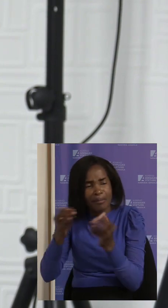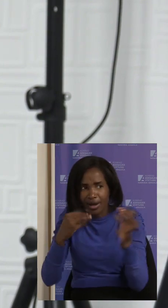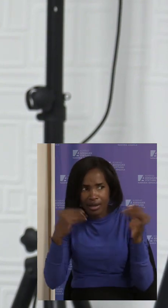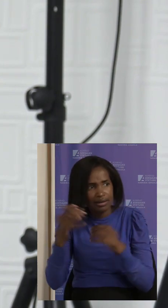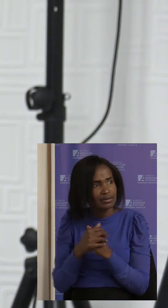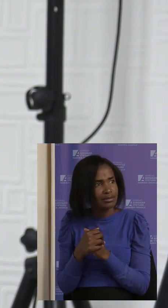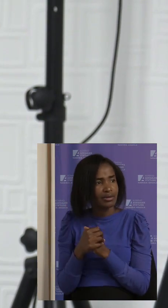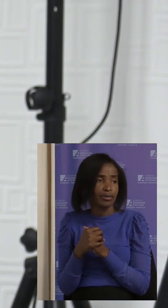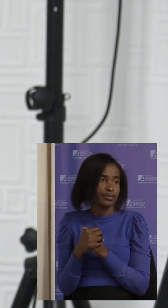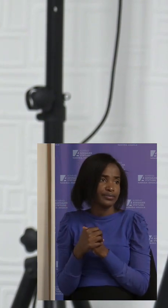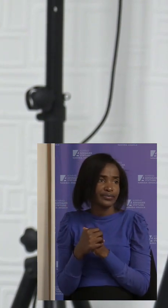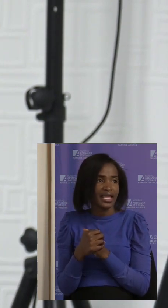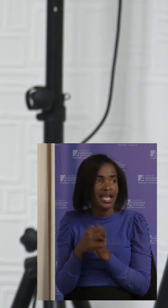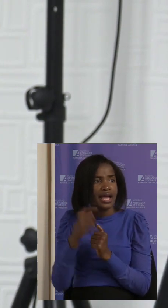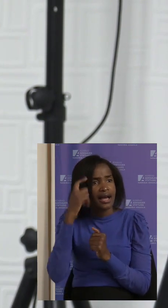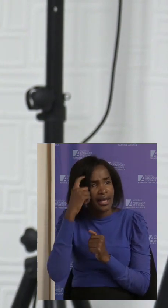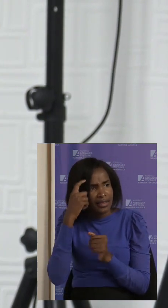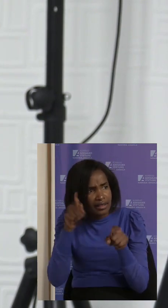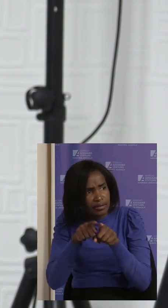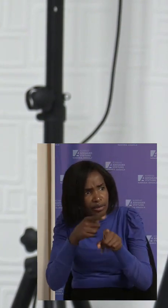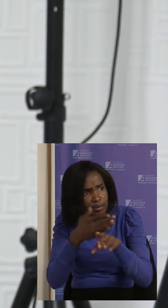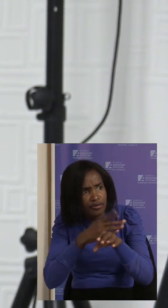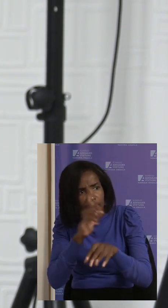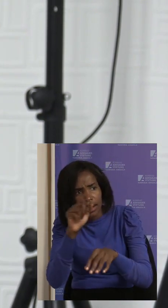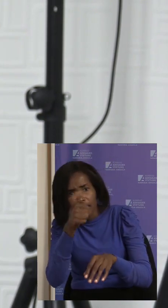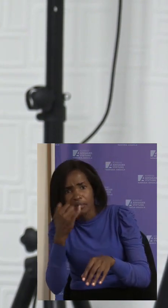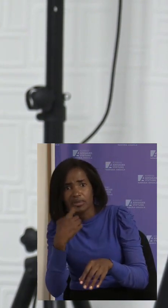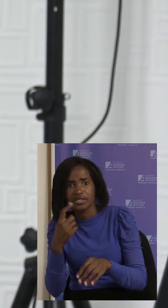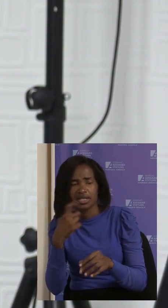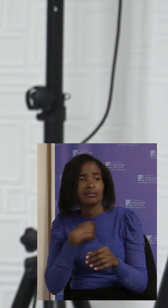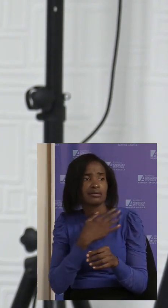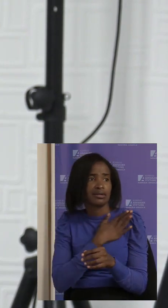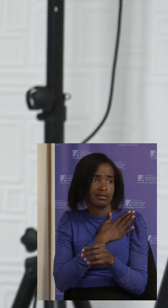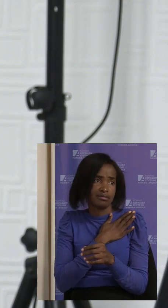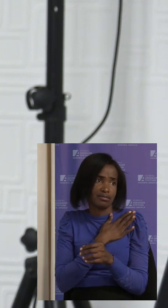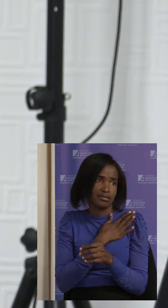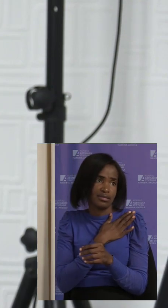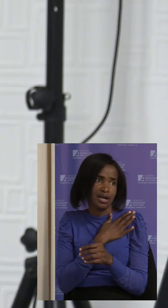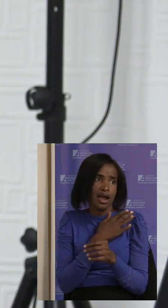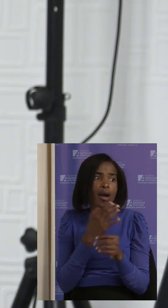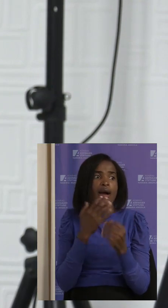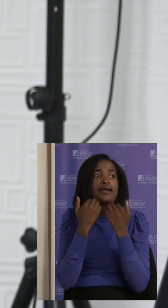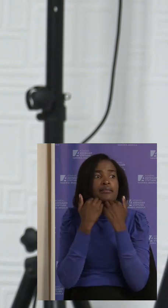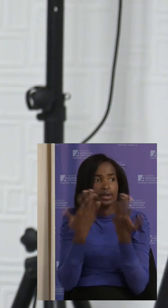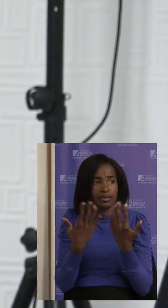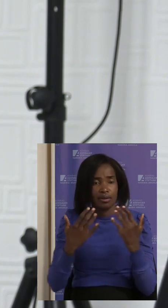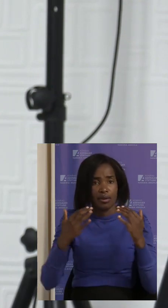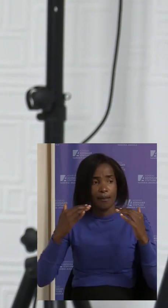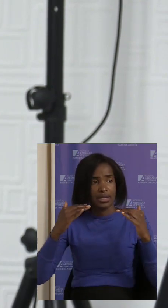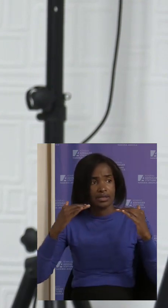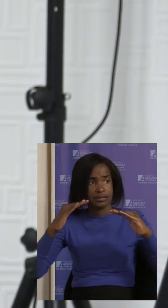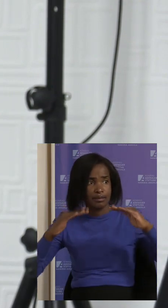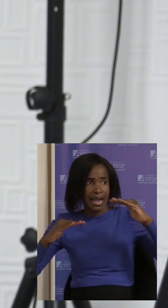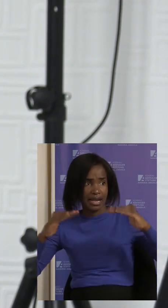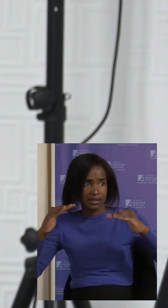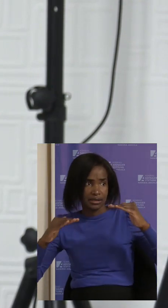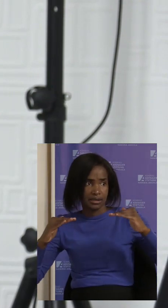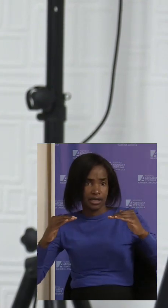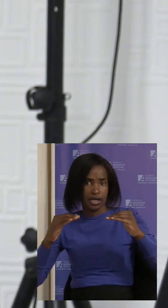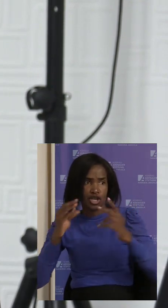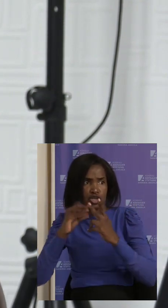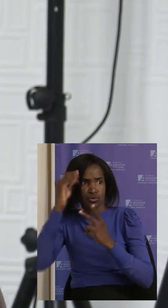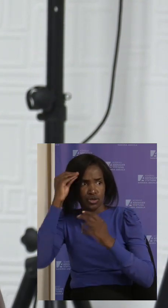In fact, I like what is already been put forward. There needs to be a balance between who goes to university